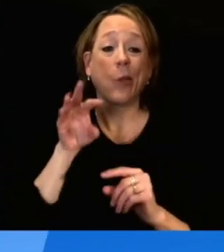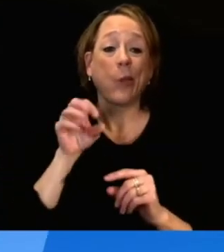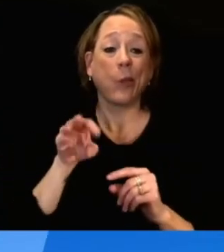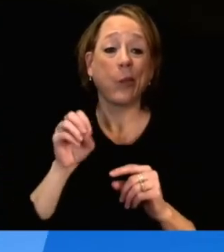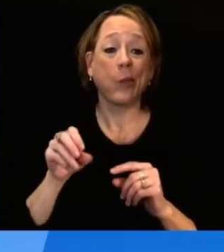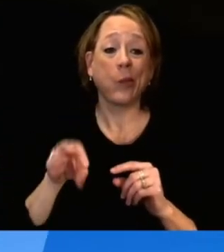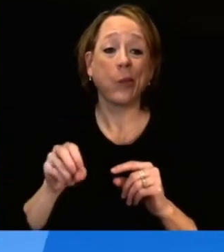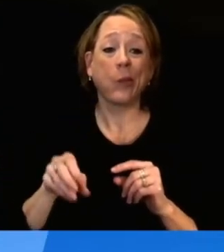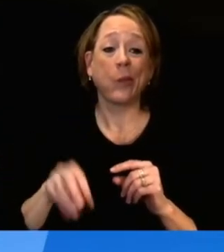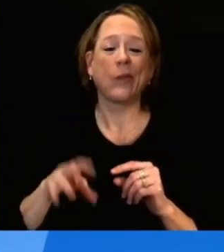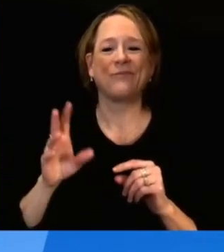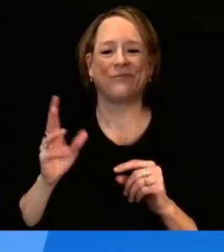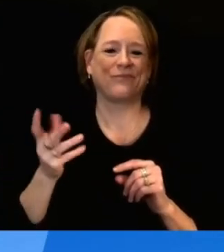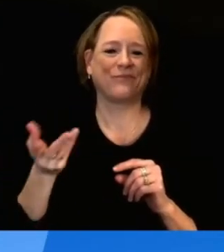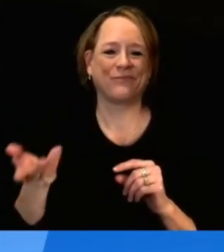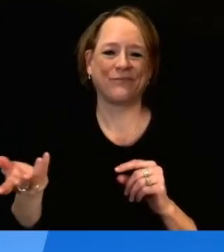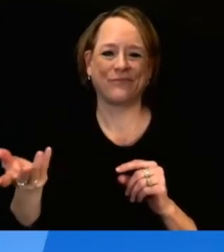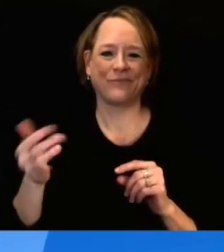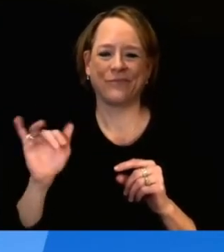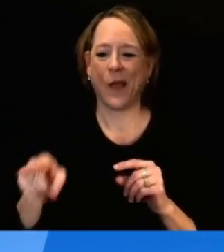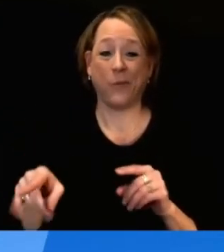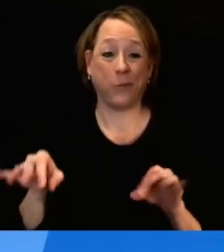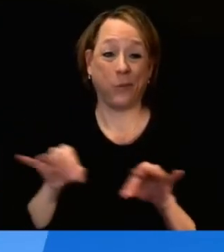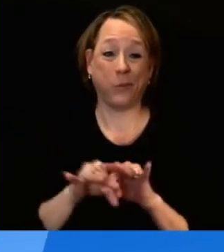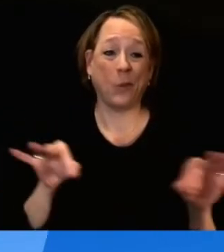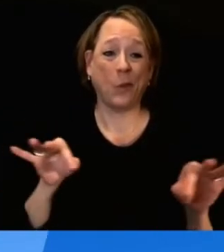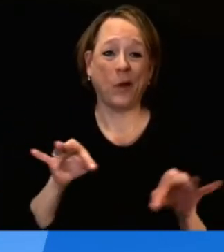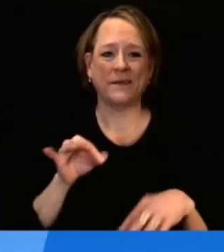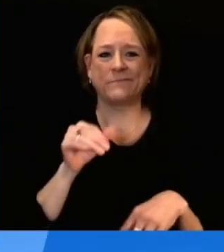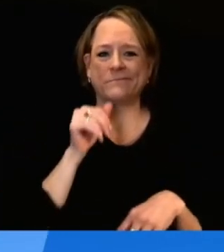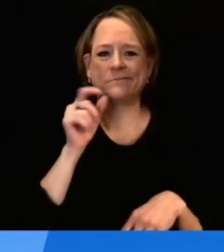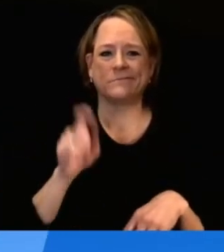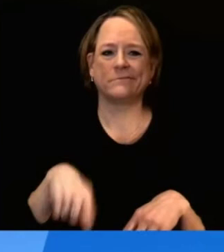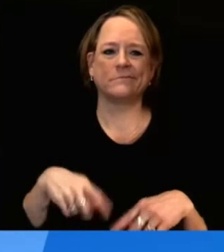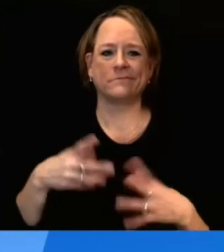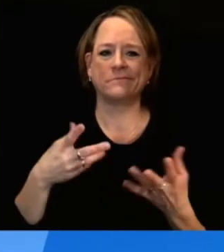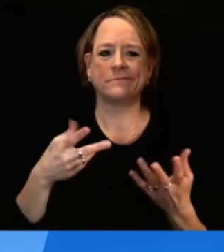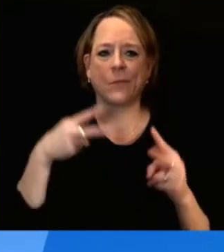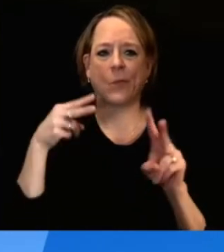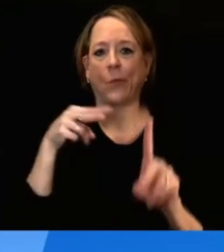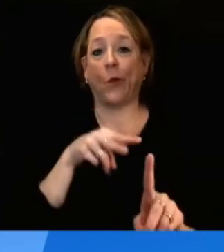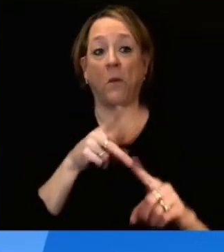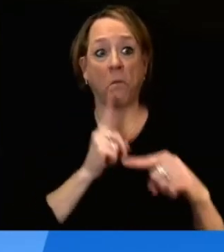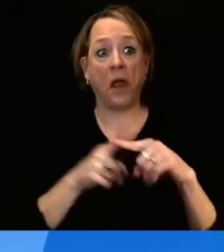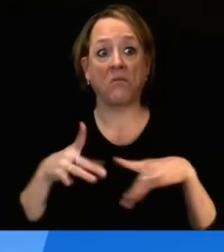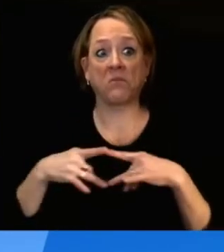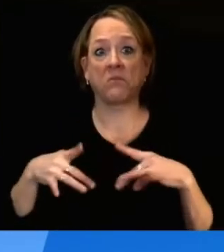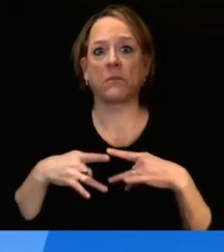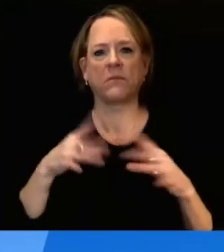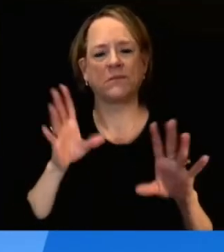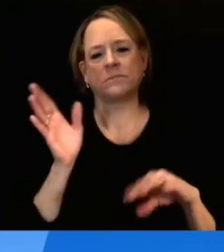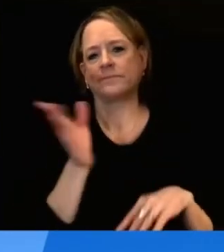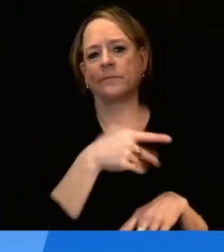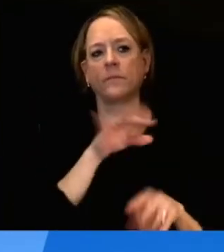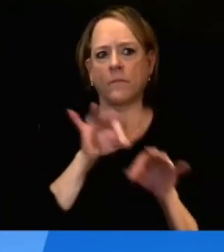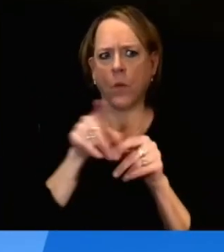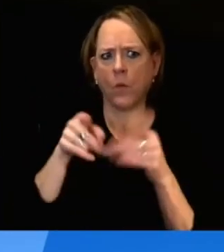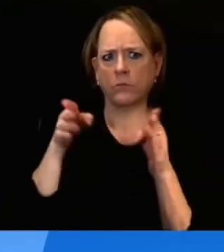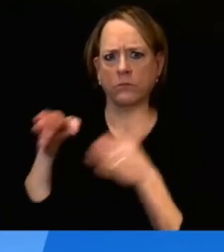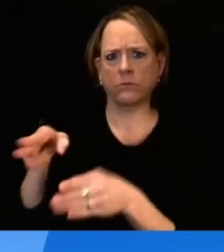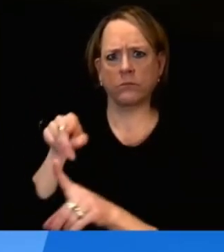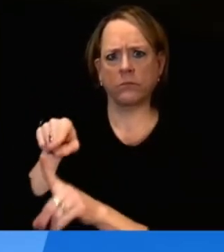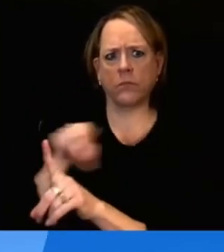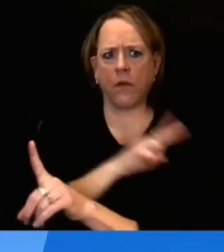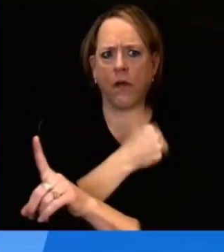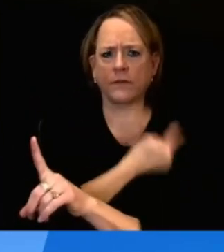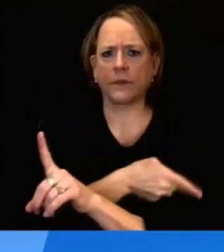are hospitalizations. Do you agree with that assessment? And should we be putting more emphasis now on the number